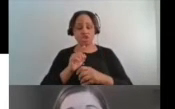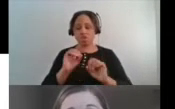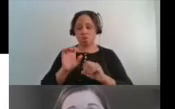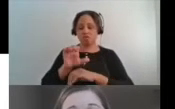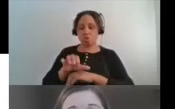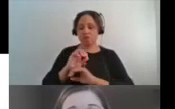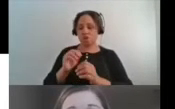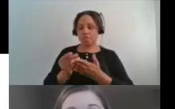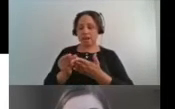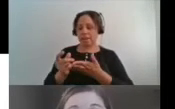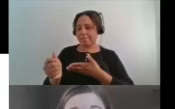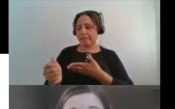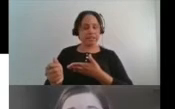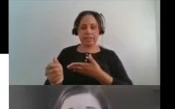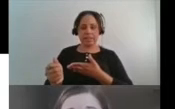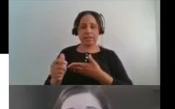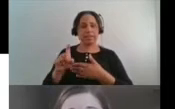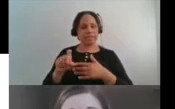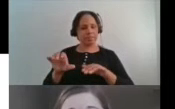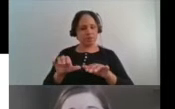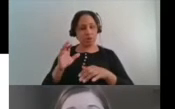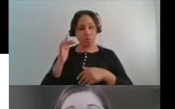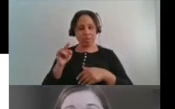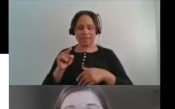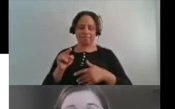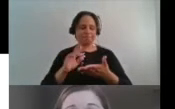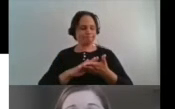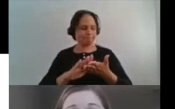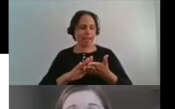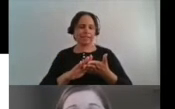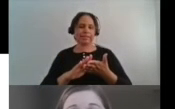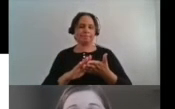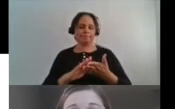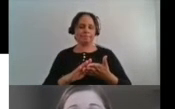be doing this out of the goodness of their heart. And then